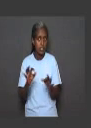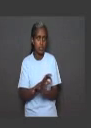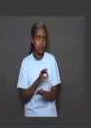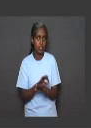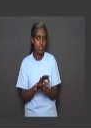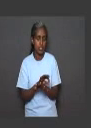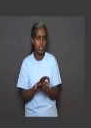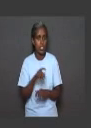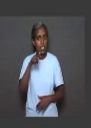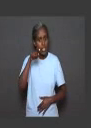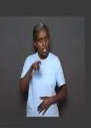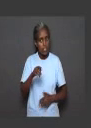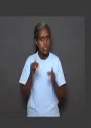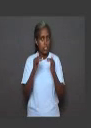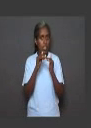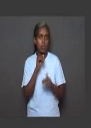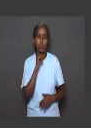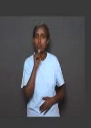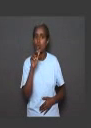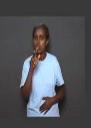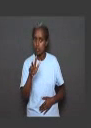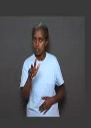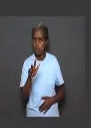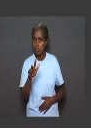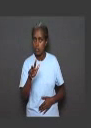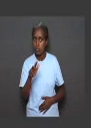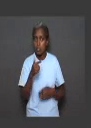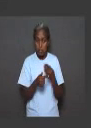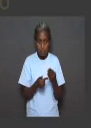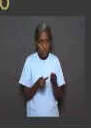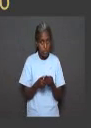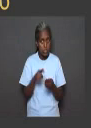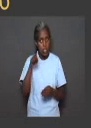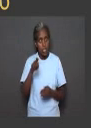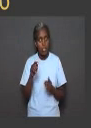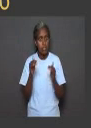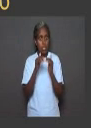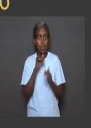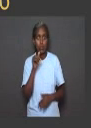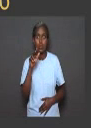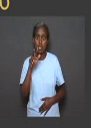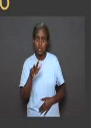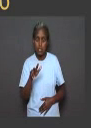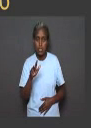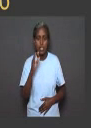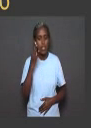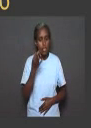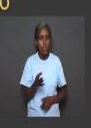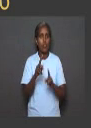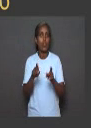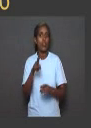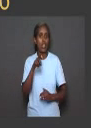In the last function, x cannot equal 3. Since x cannot equal